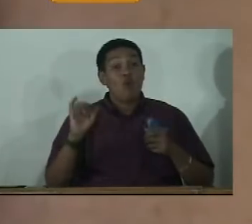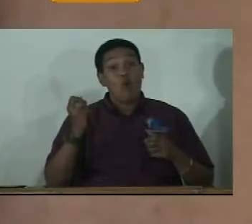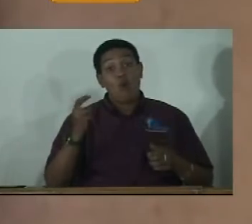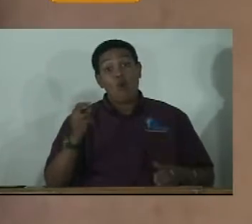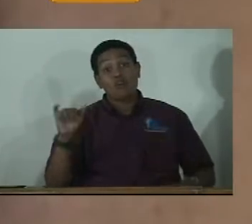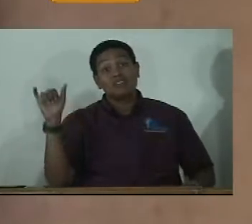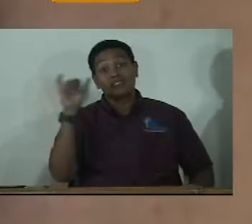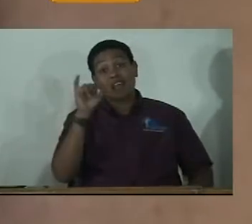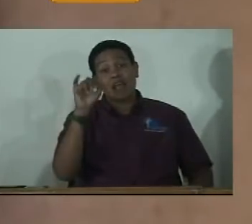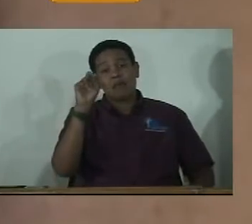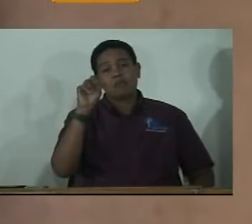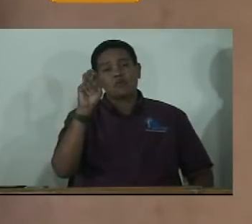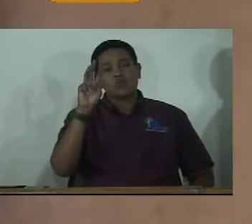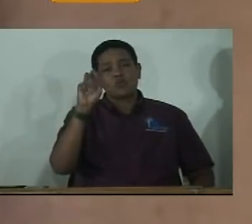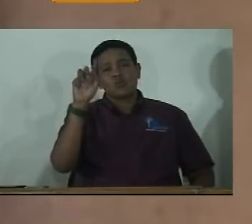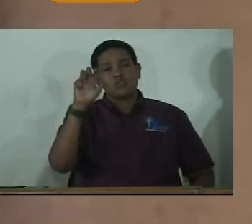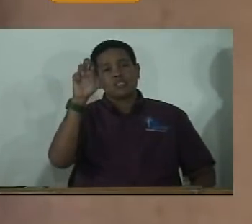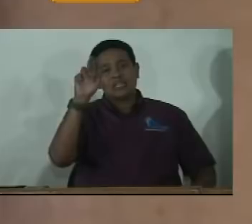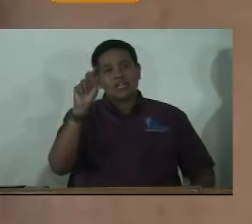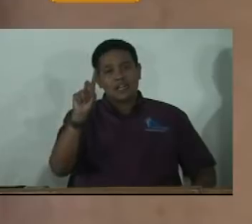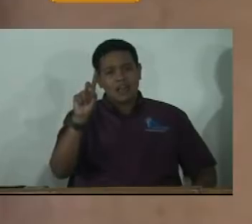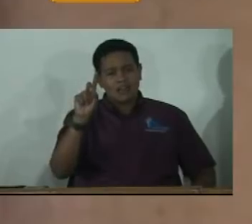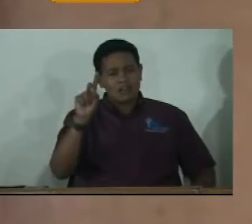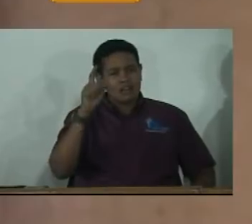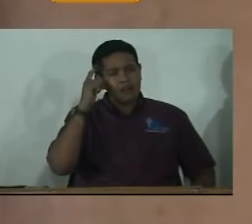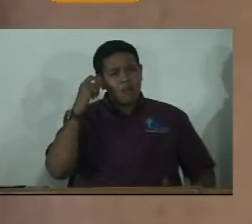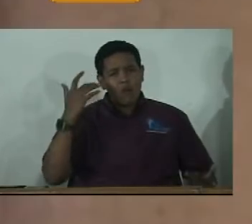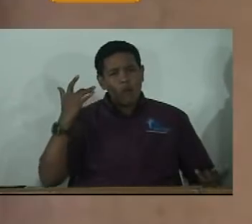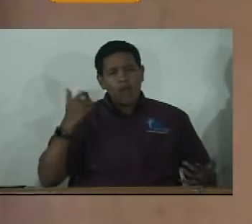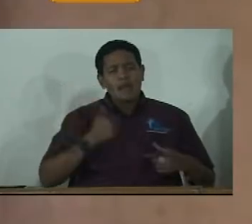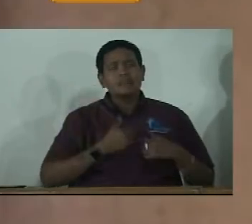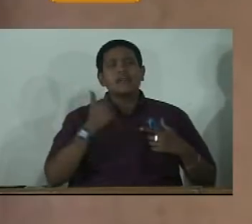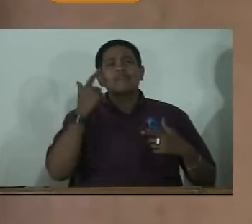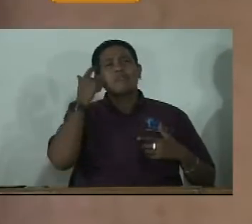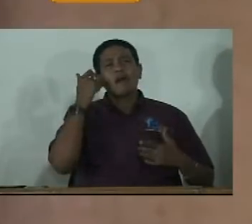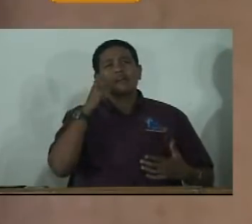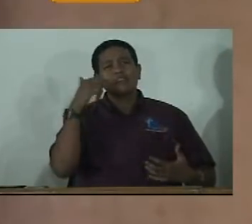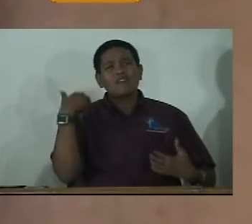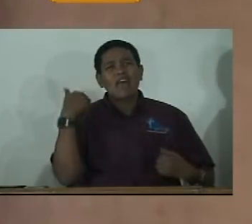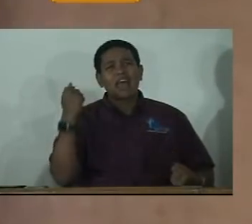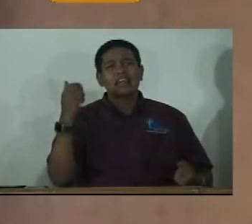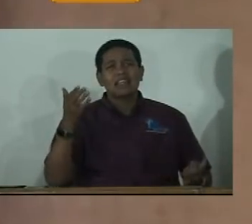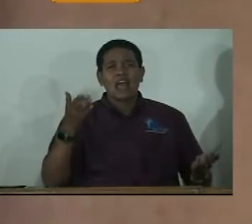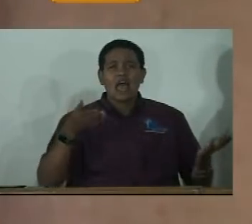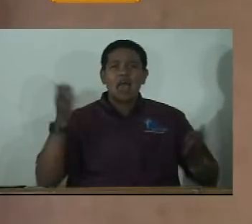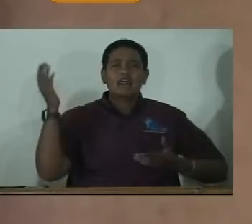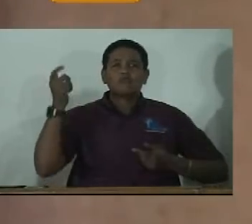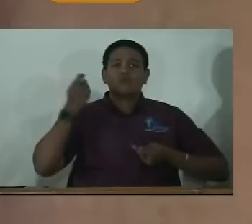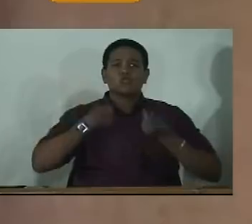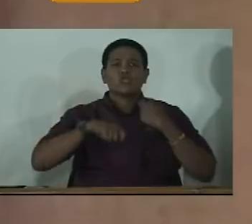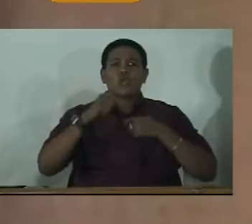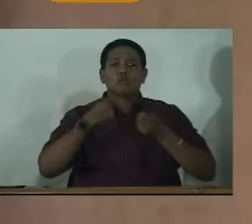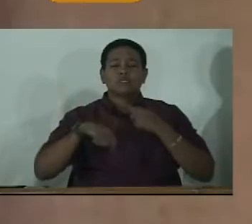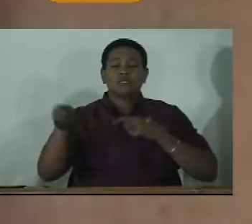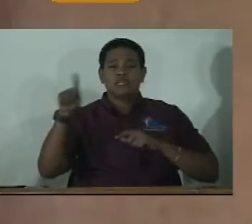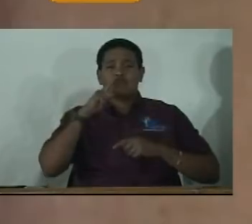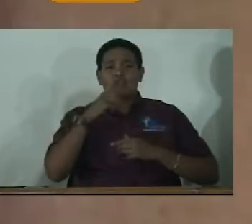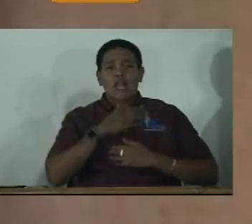farmers. But because of the heavy export subsidies which they